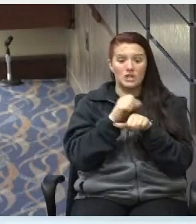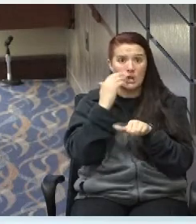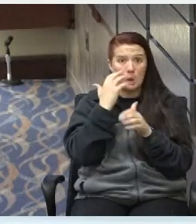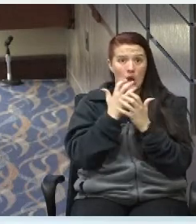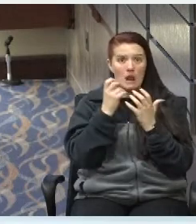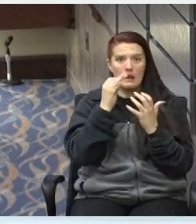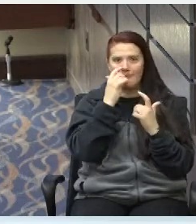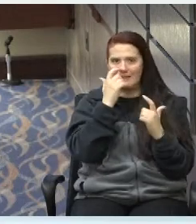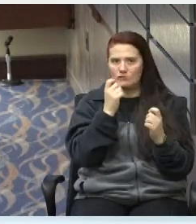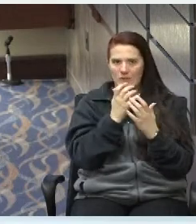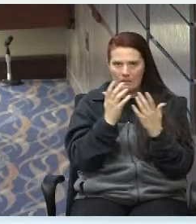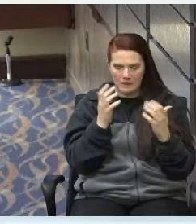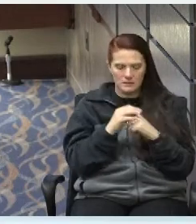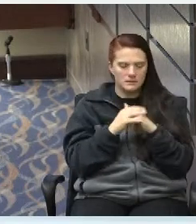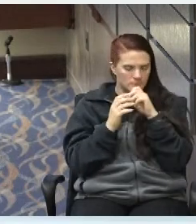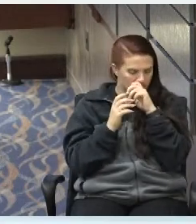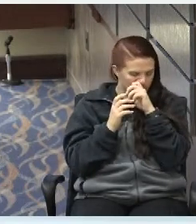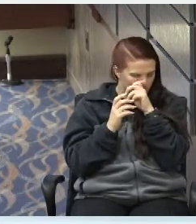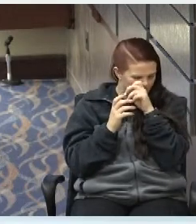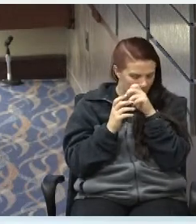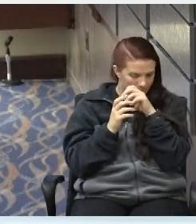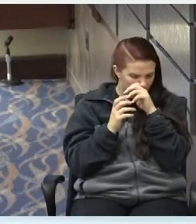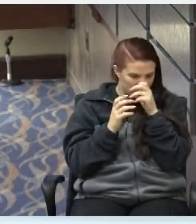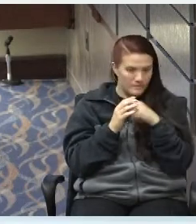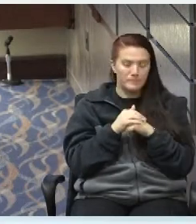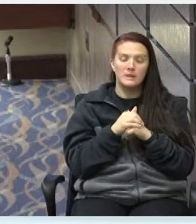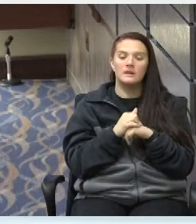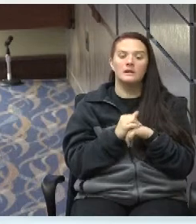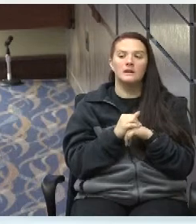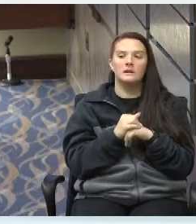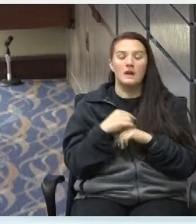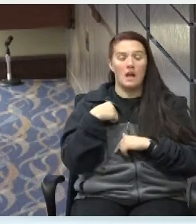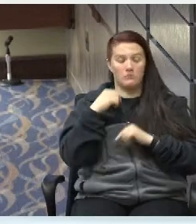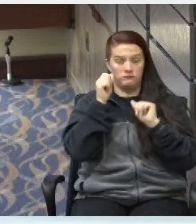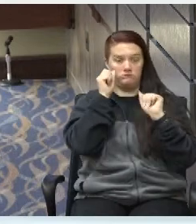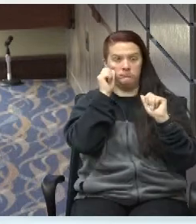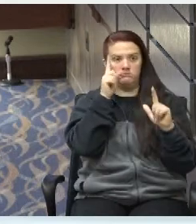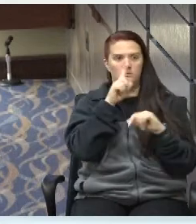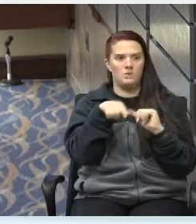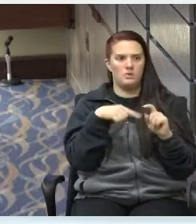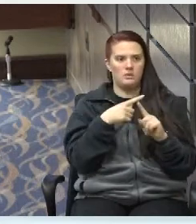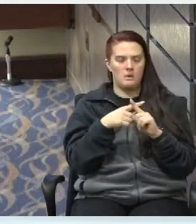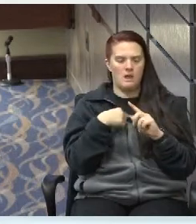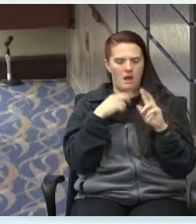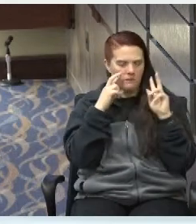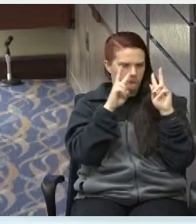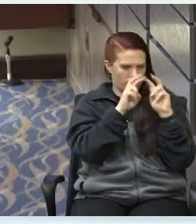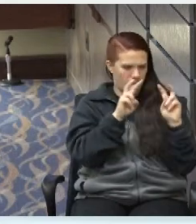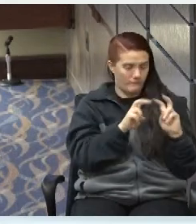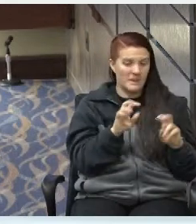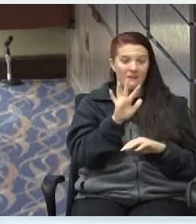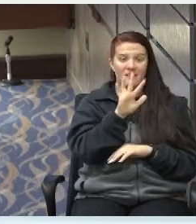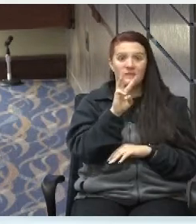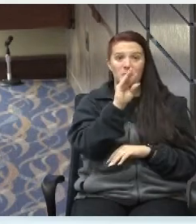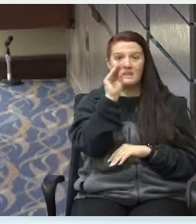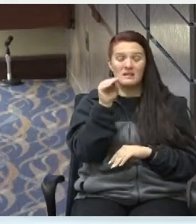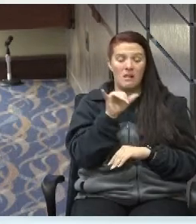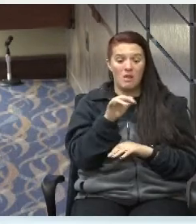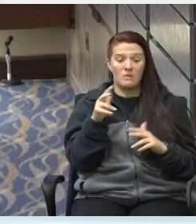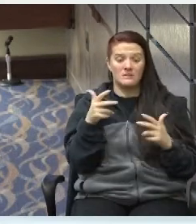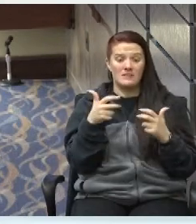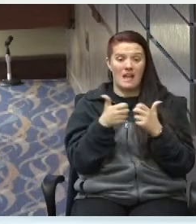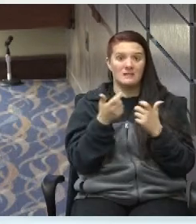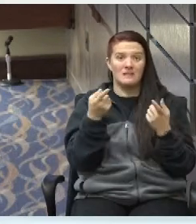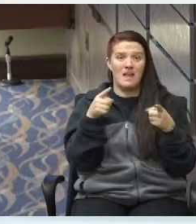of interesting things that I was surprised by when I sort of dug into it. 56% of these accidents happened